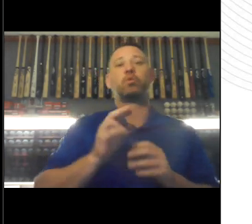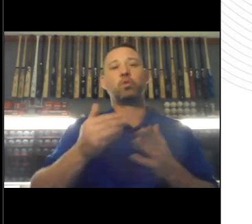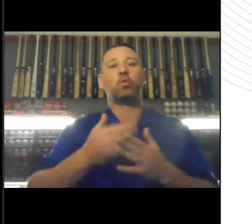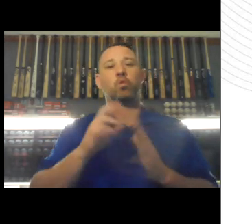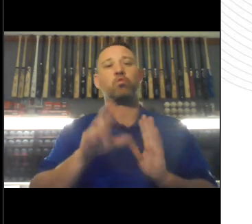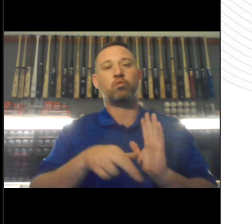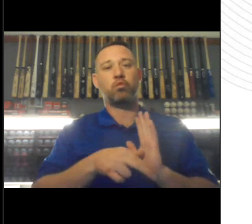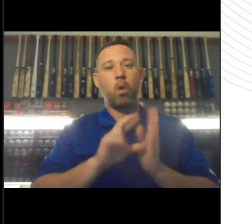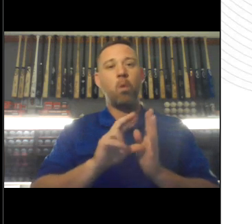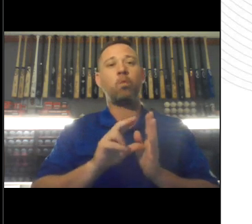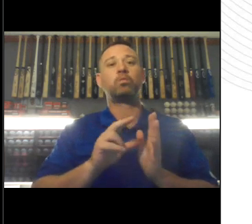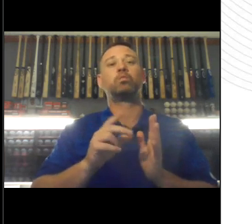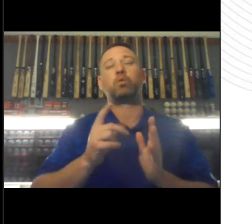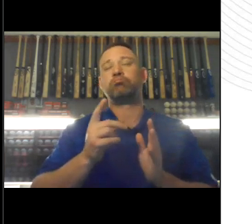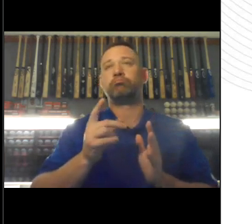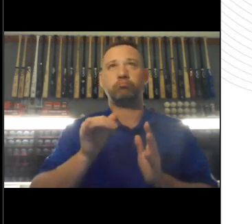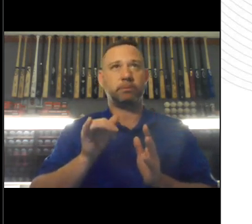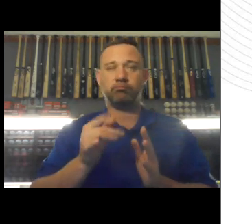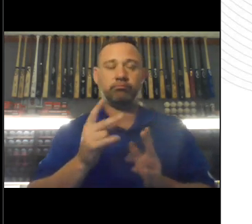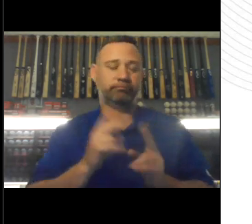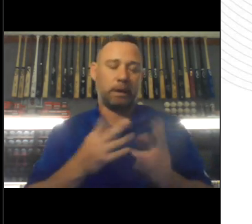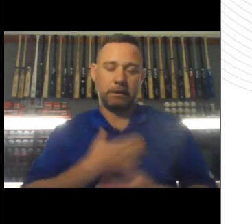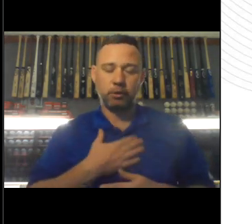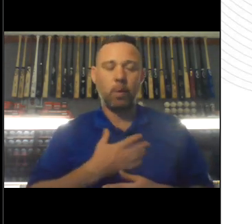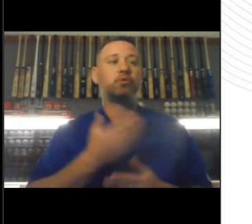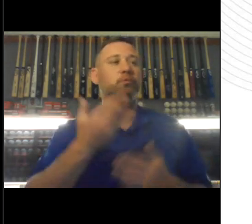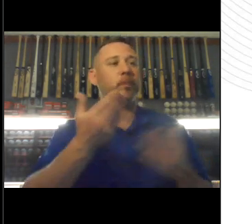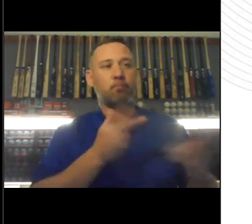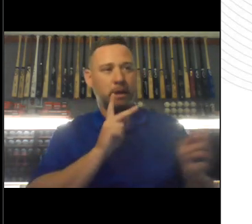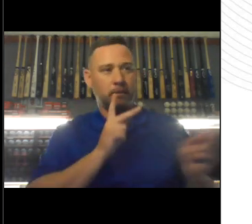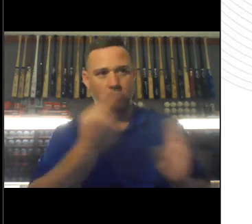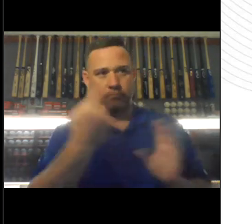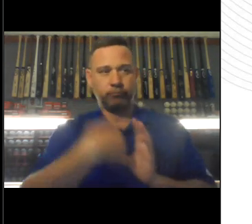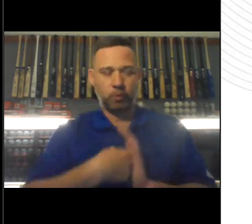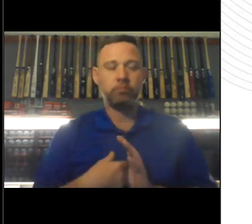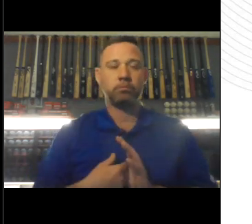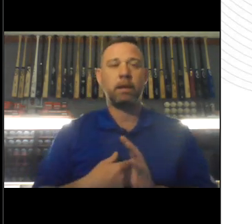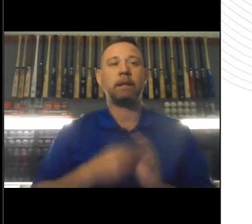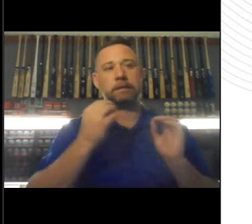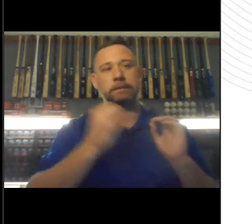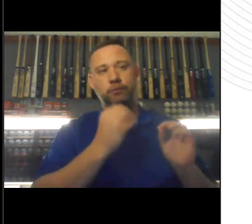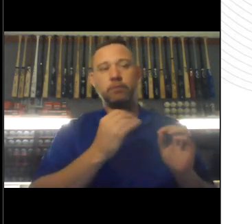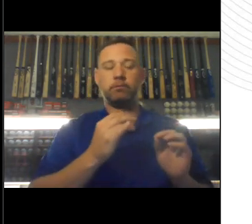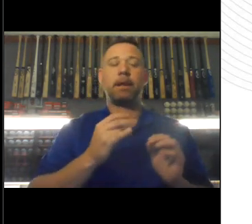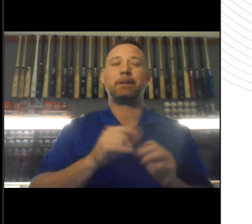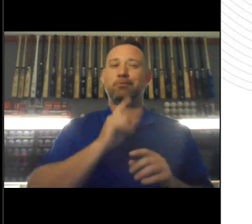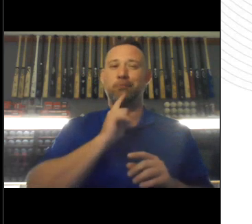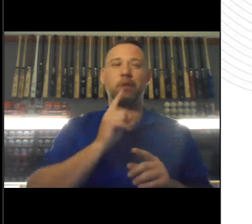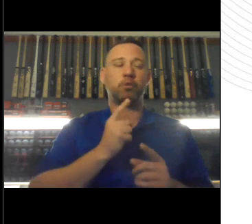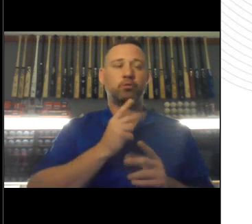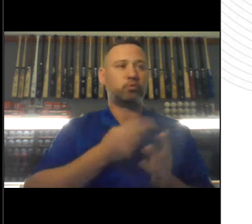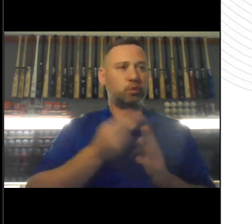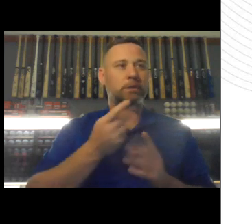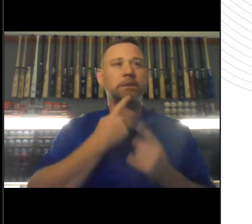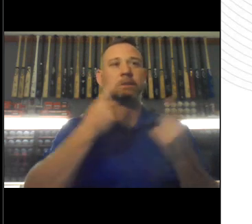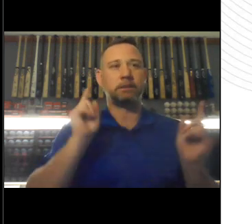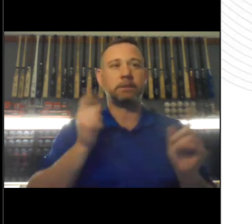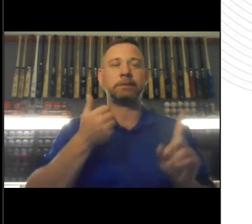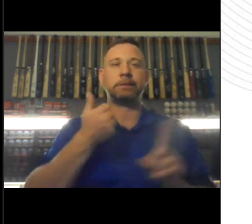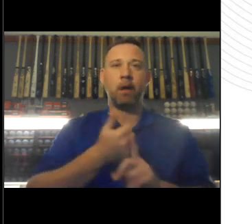really likes to do, bringing people on the same path that he followed. He's really a true success story, a real self-starter,